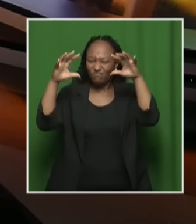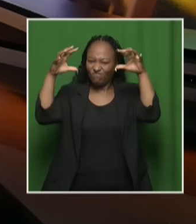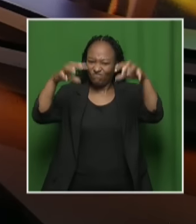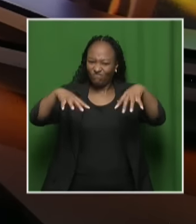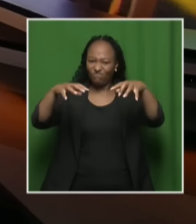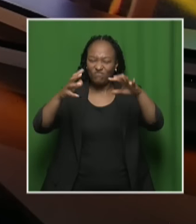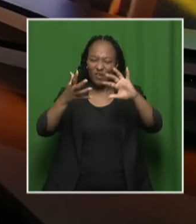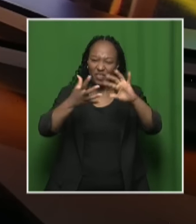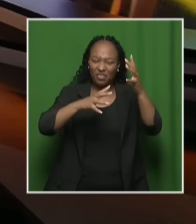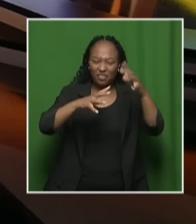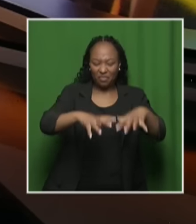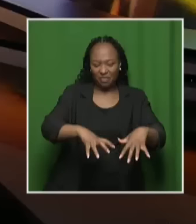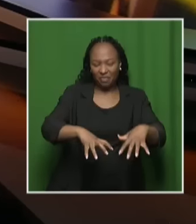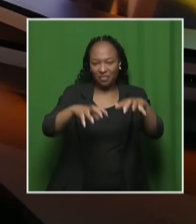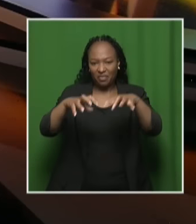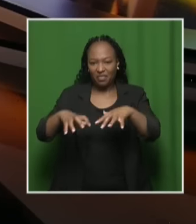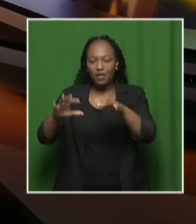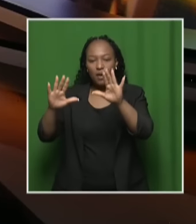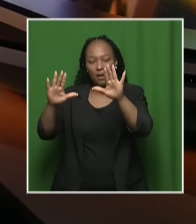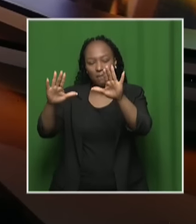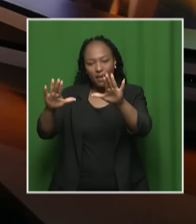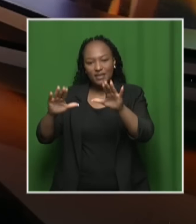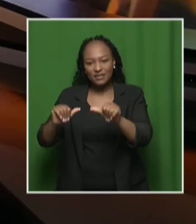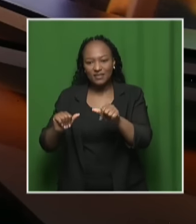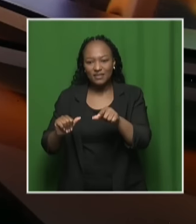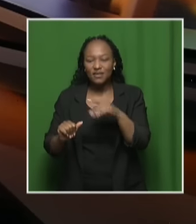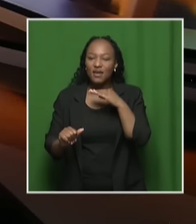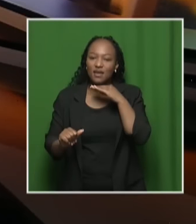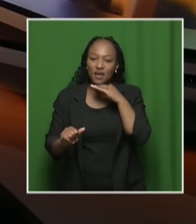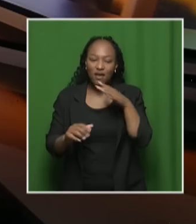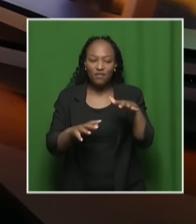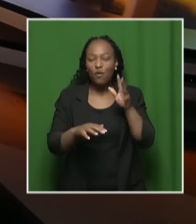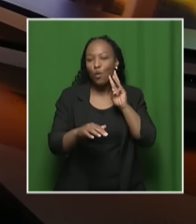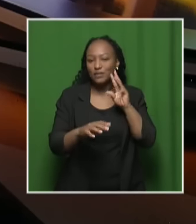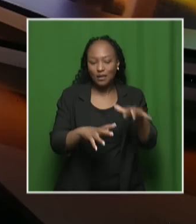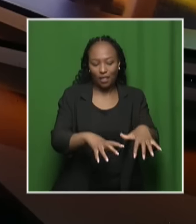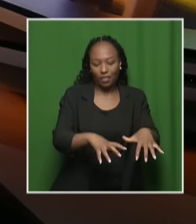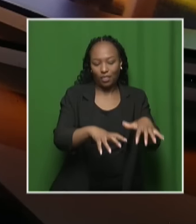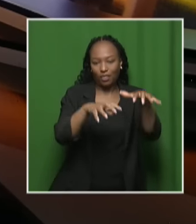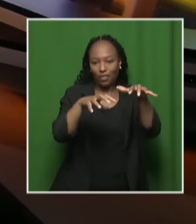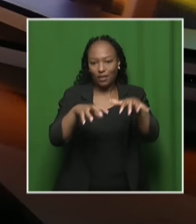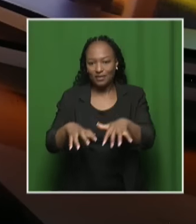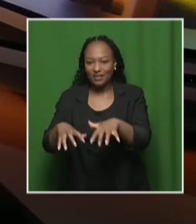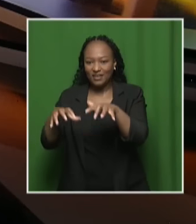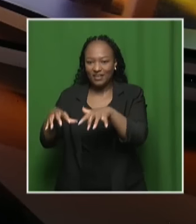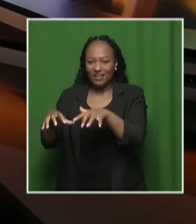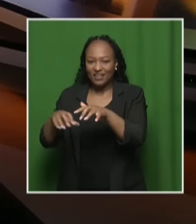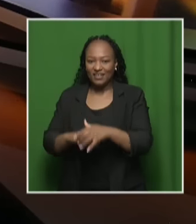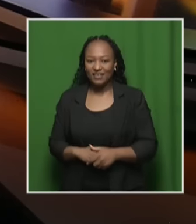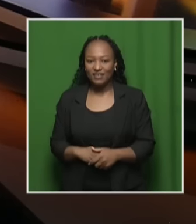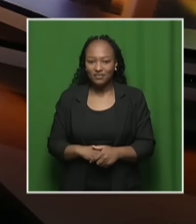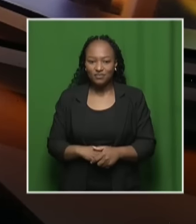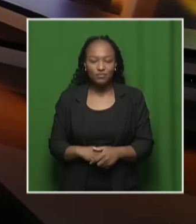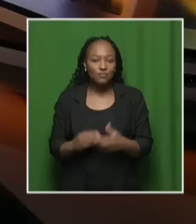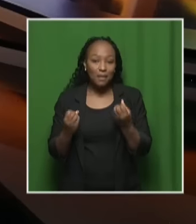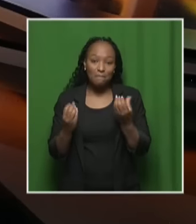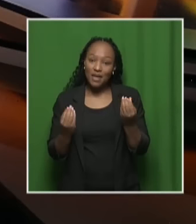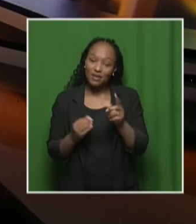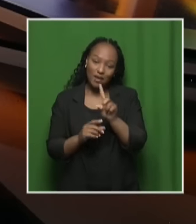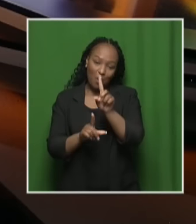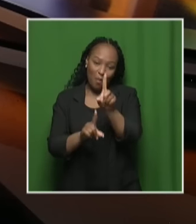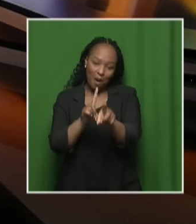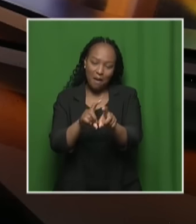the disasters that we're seeing. But the blessing, enough reservoirs getting more rain. Okay. I'll tell you what, I've got many more questions.